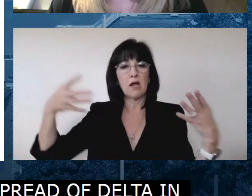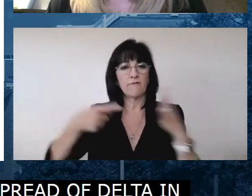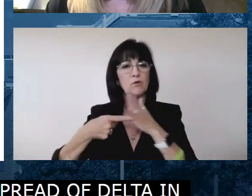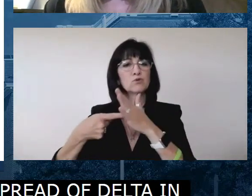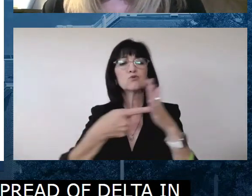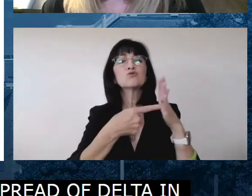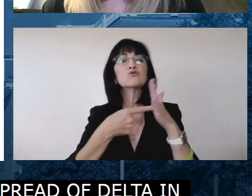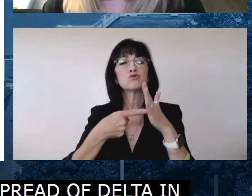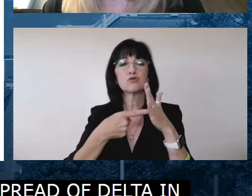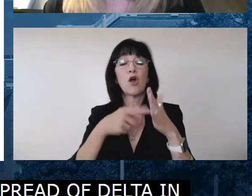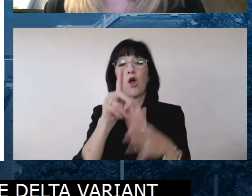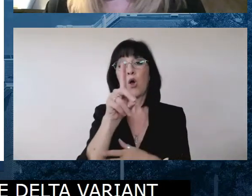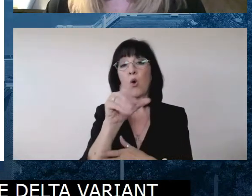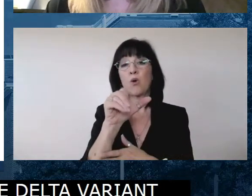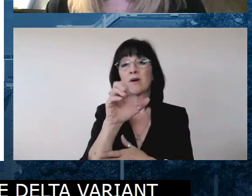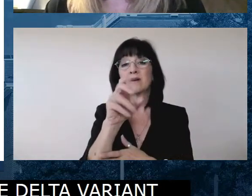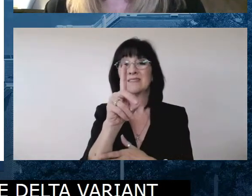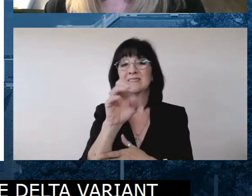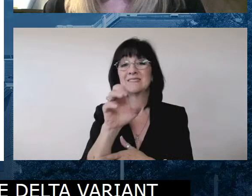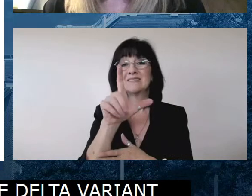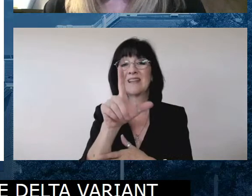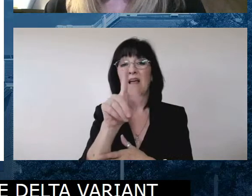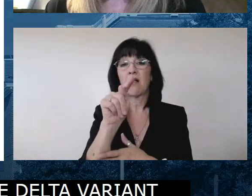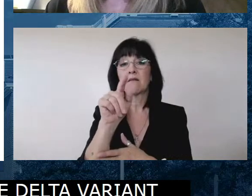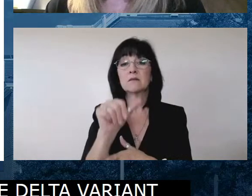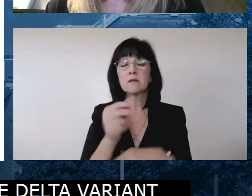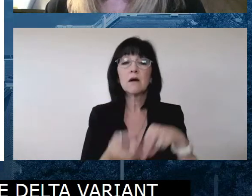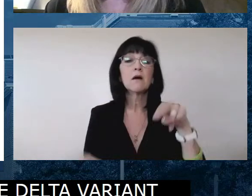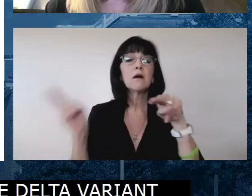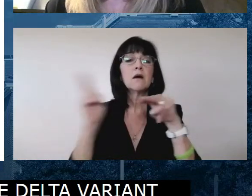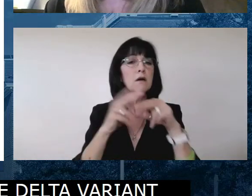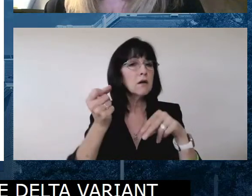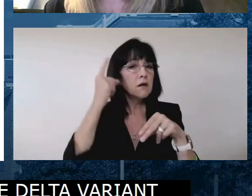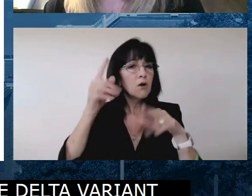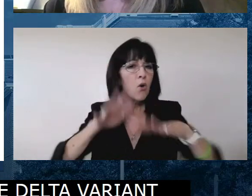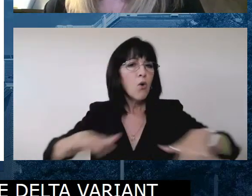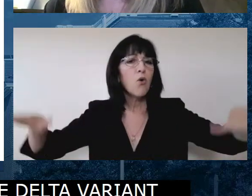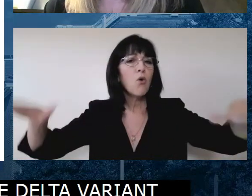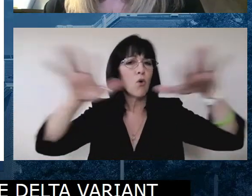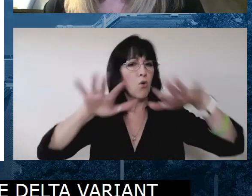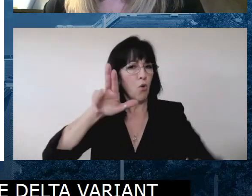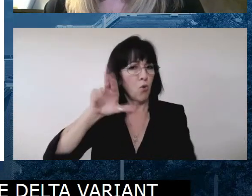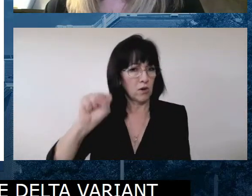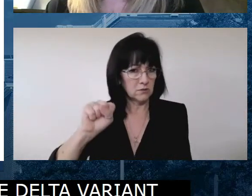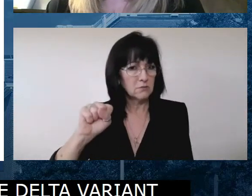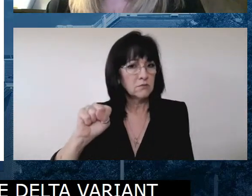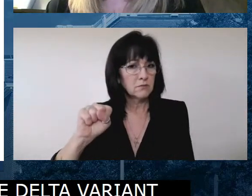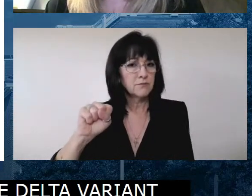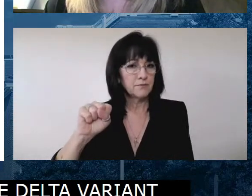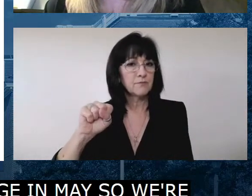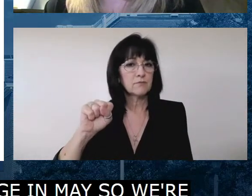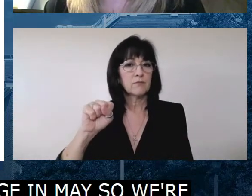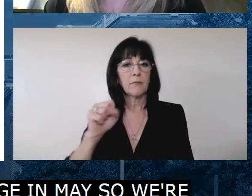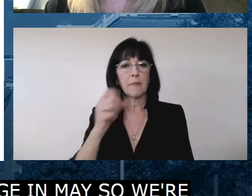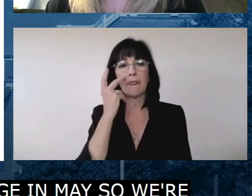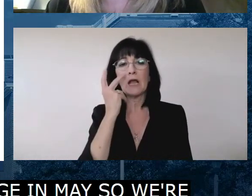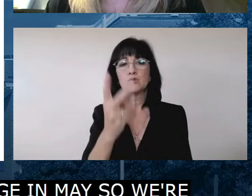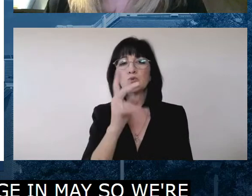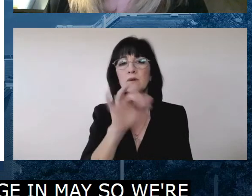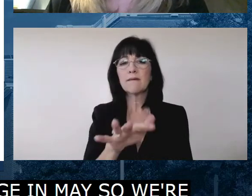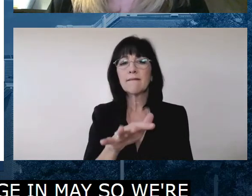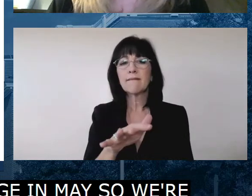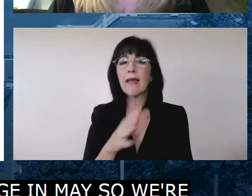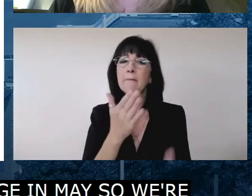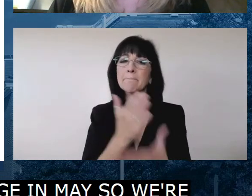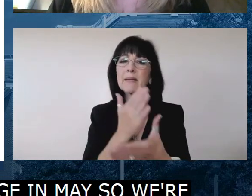a small percentage in May. So we're looking really at the kind of a medium orange color here.